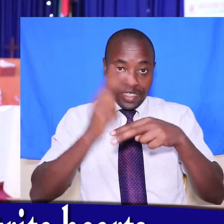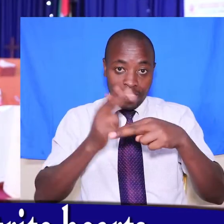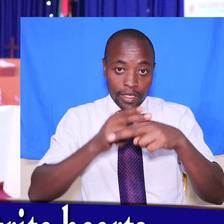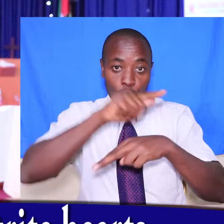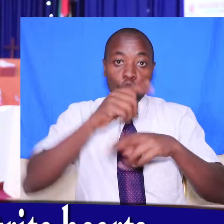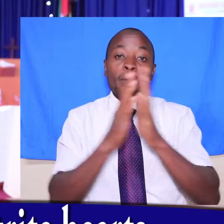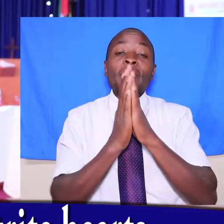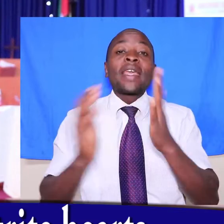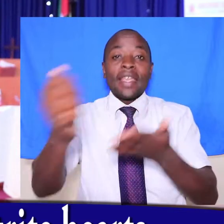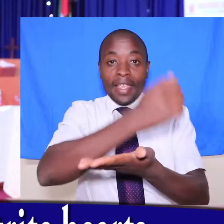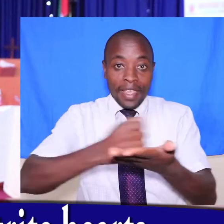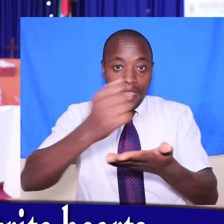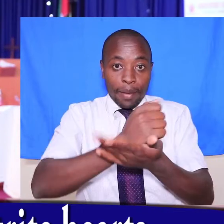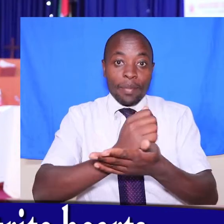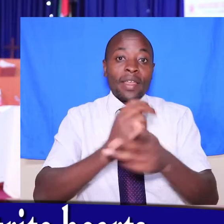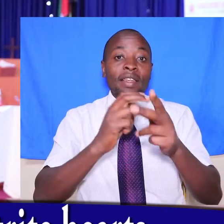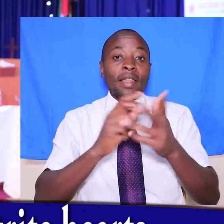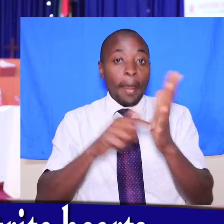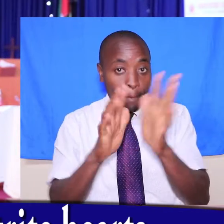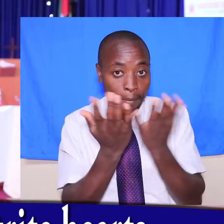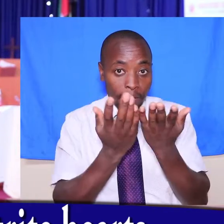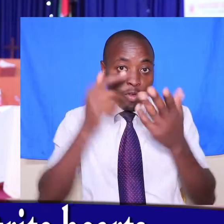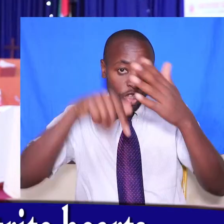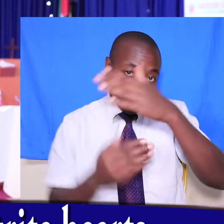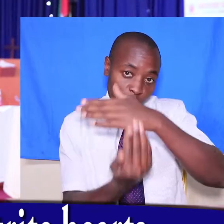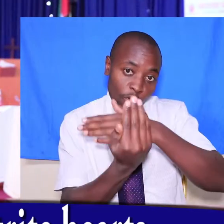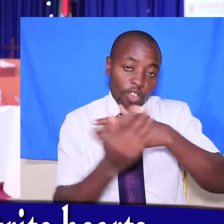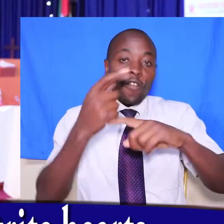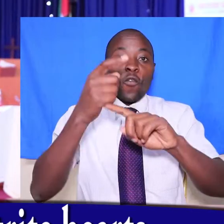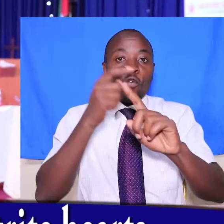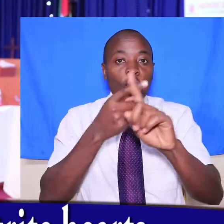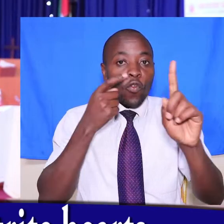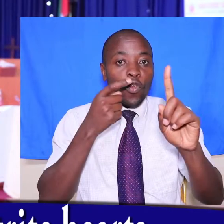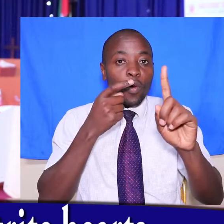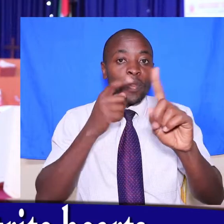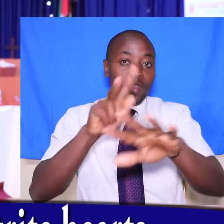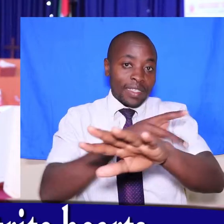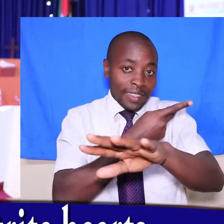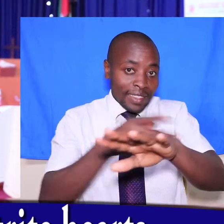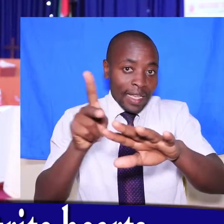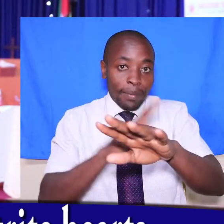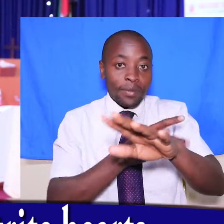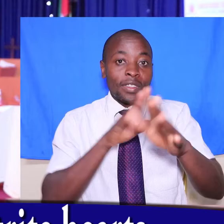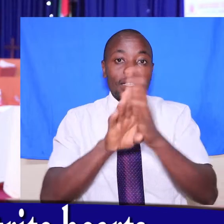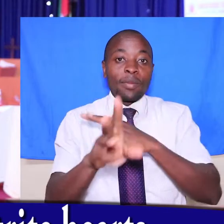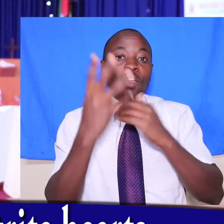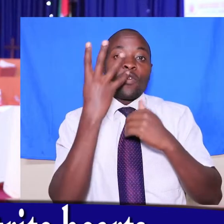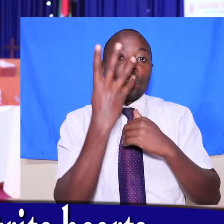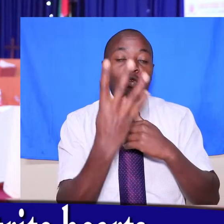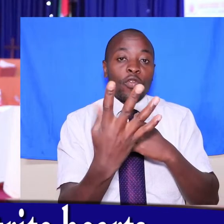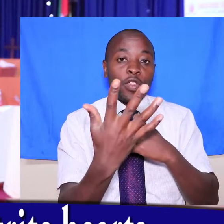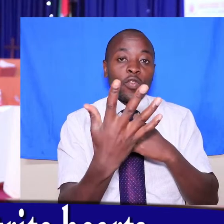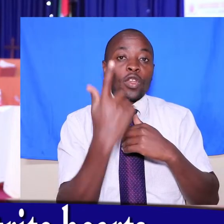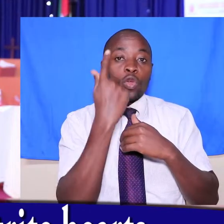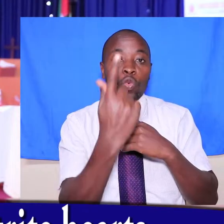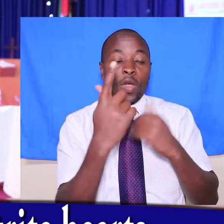pray. Our text of reflection this morning is gotten from the book of Psalm chapter number 51 and we will